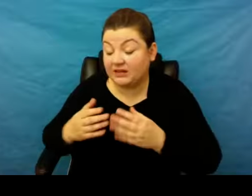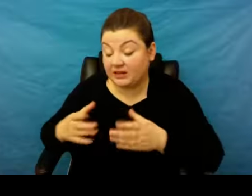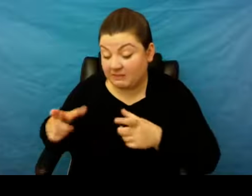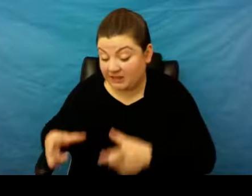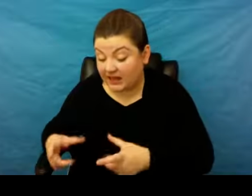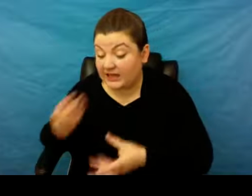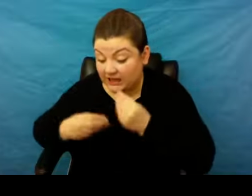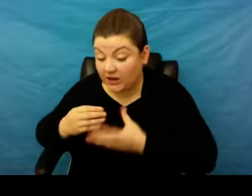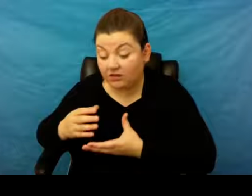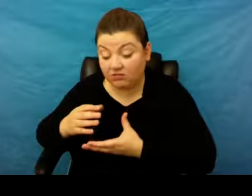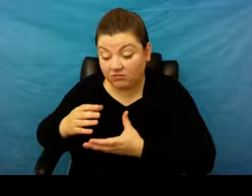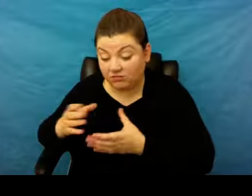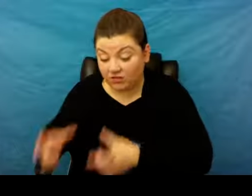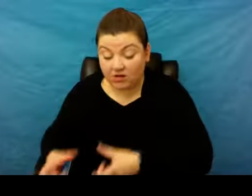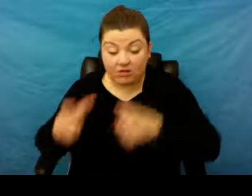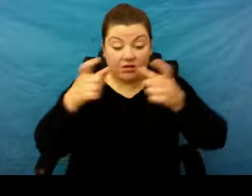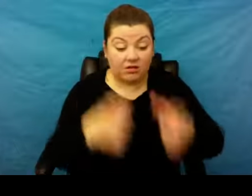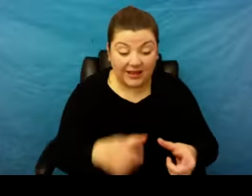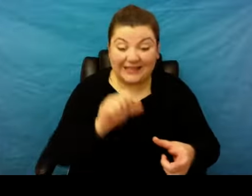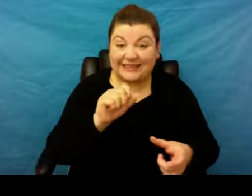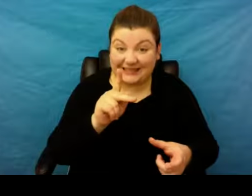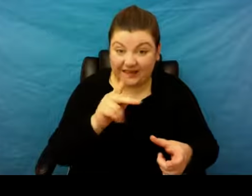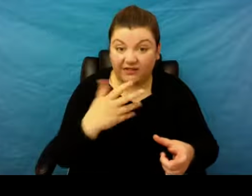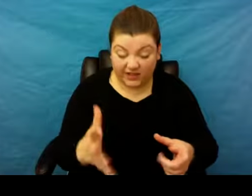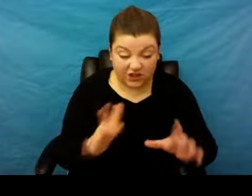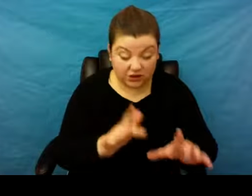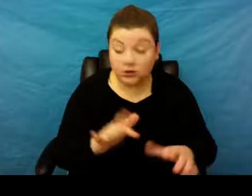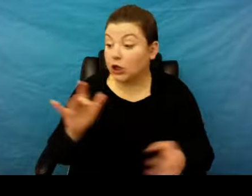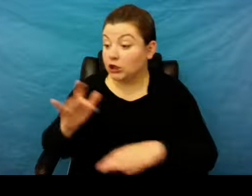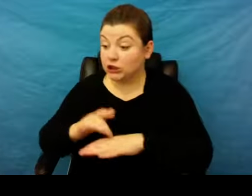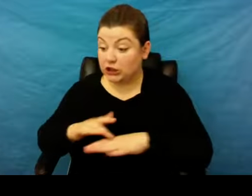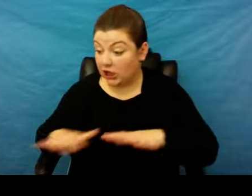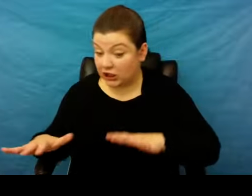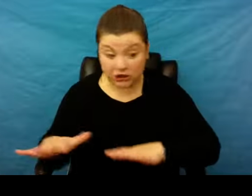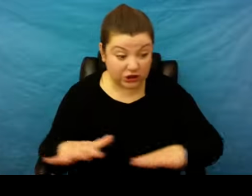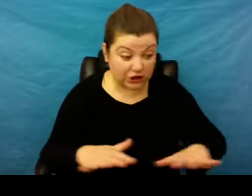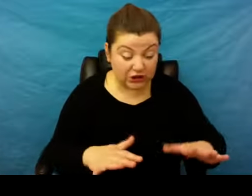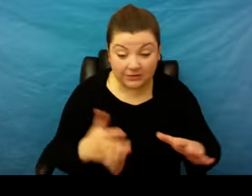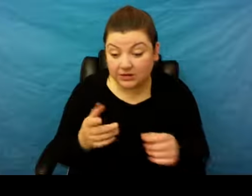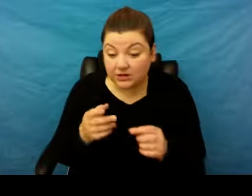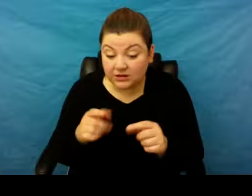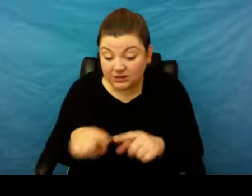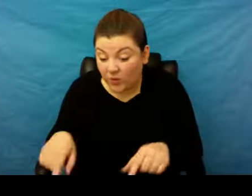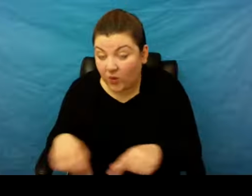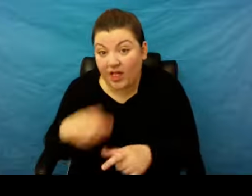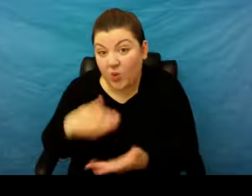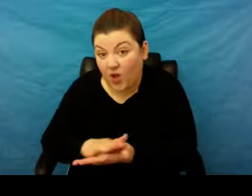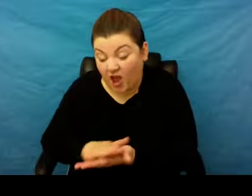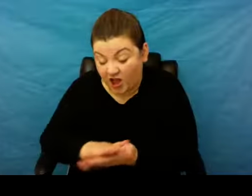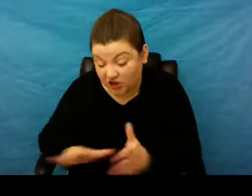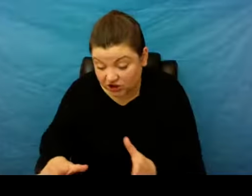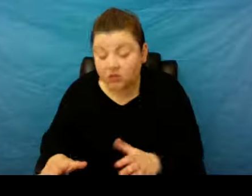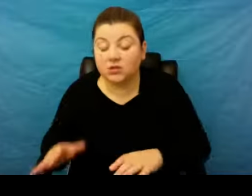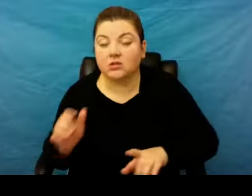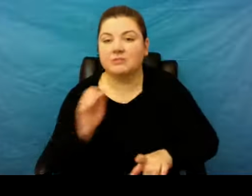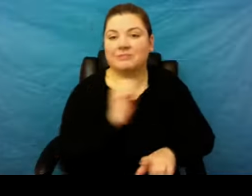would eat the food, I would put it in the sink, I would make sure that anything I touched, which is a very simple area on the table, is just washed, and then I